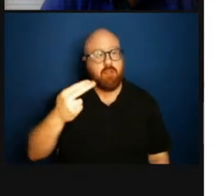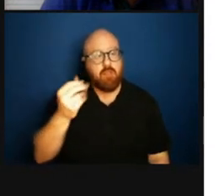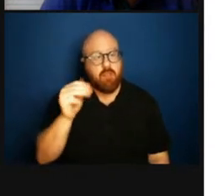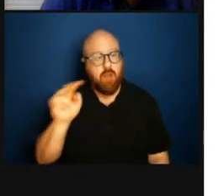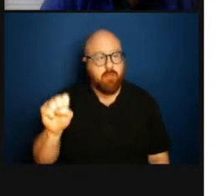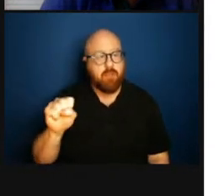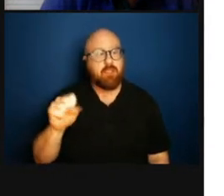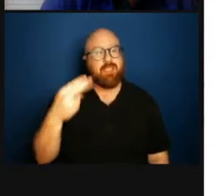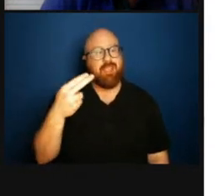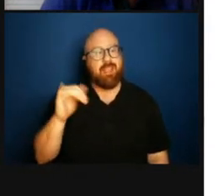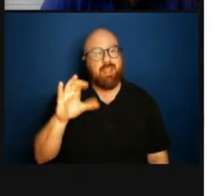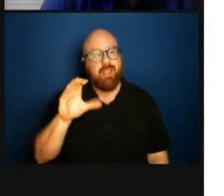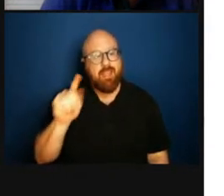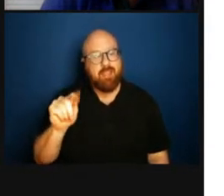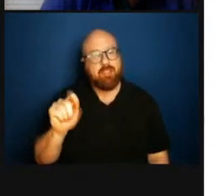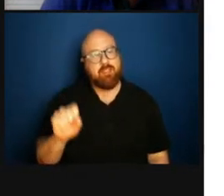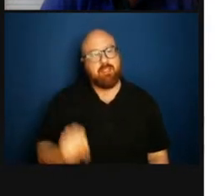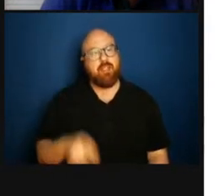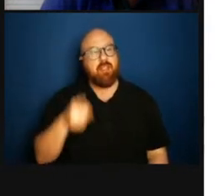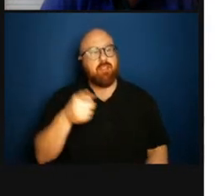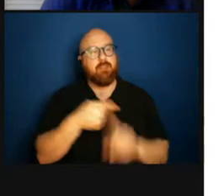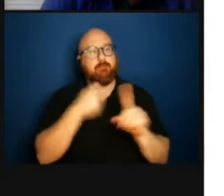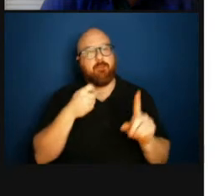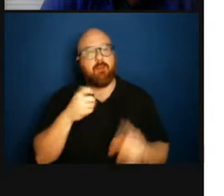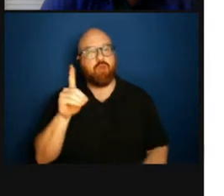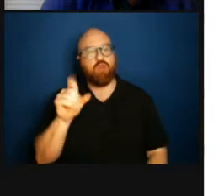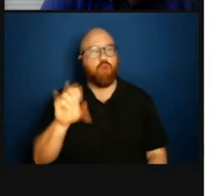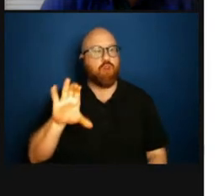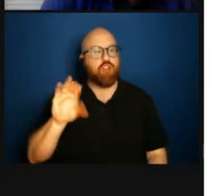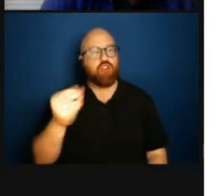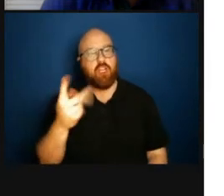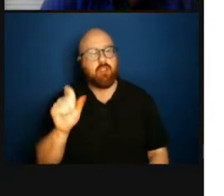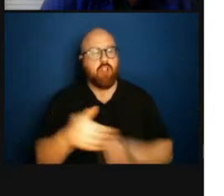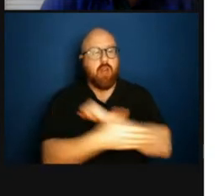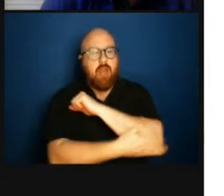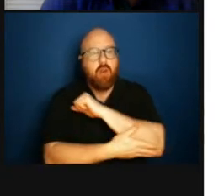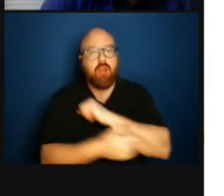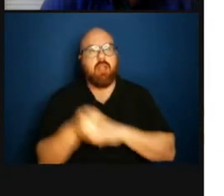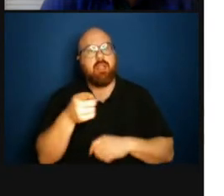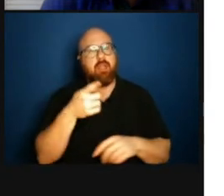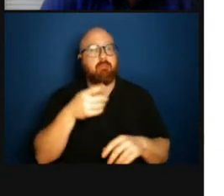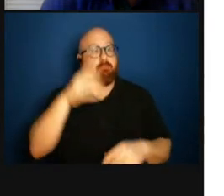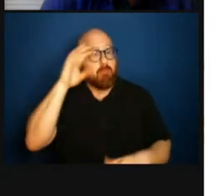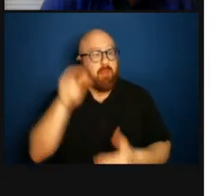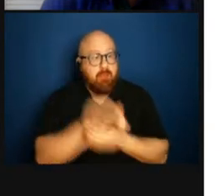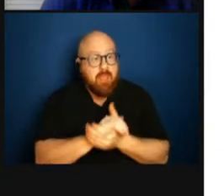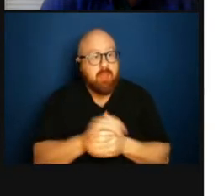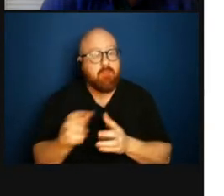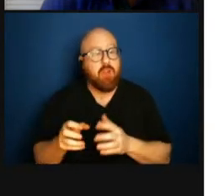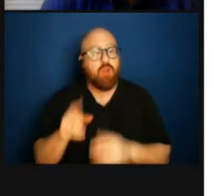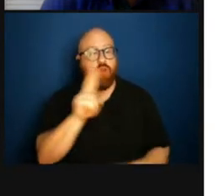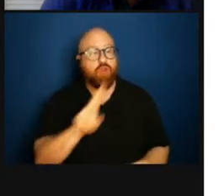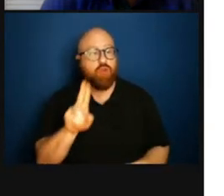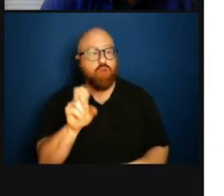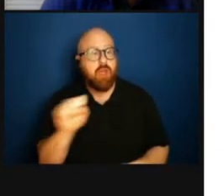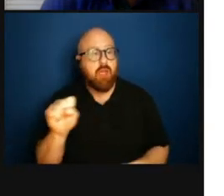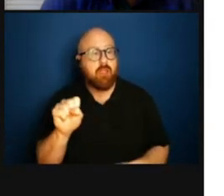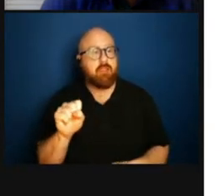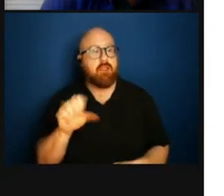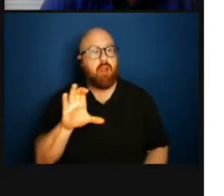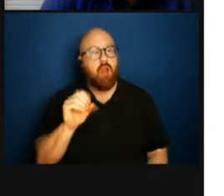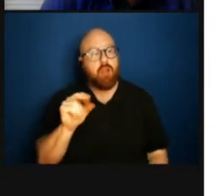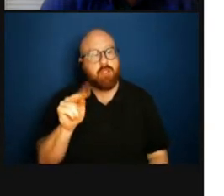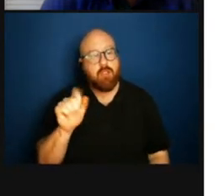County. But he believed in the U.S. Constitution. Hicks moved the General Assembly from